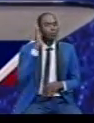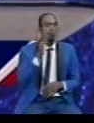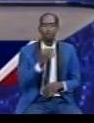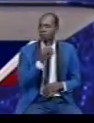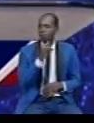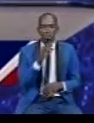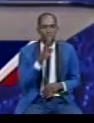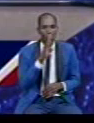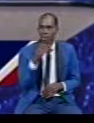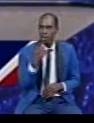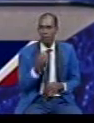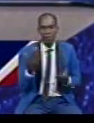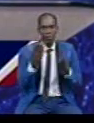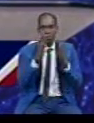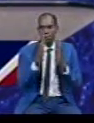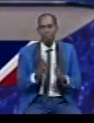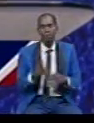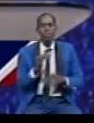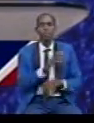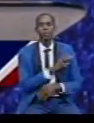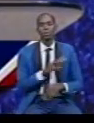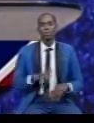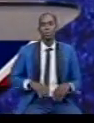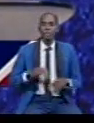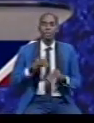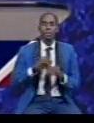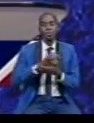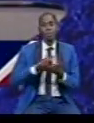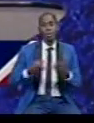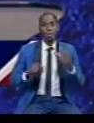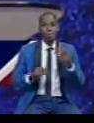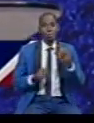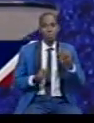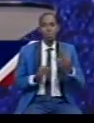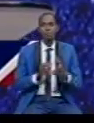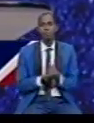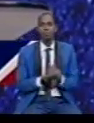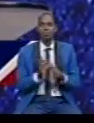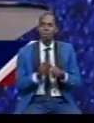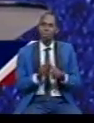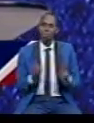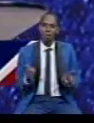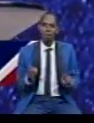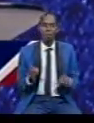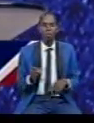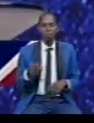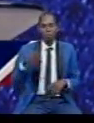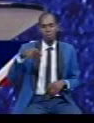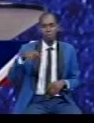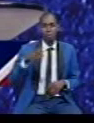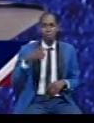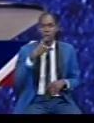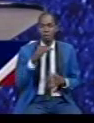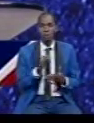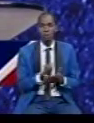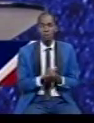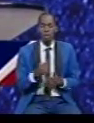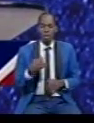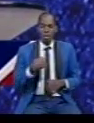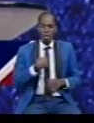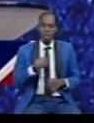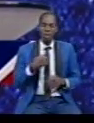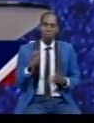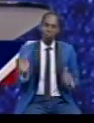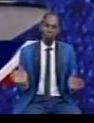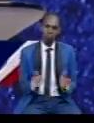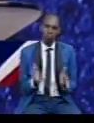of Christ. In verse 11, but I certify you, brethren,